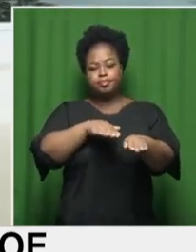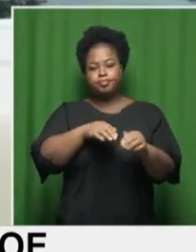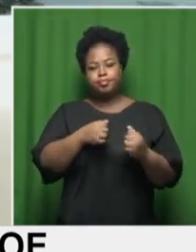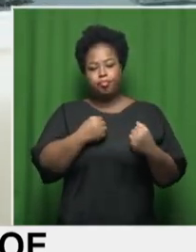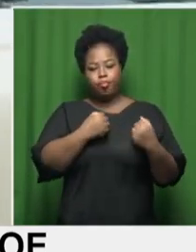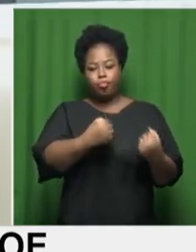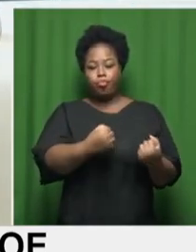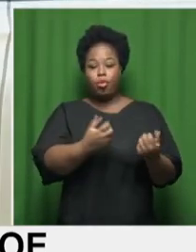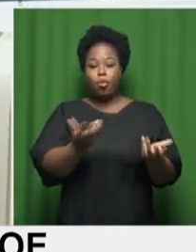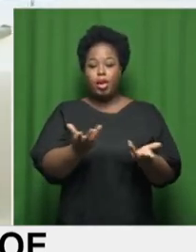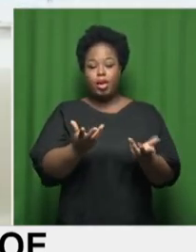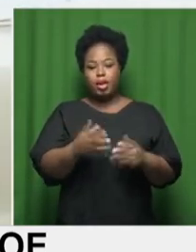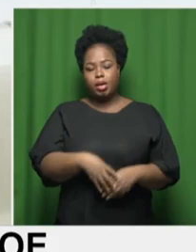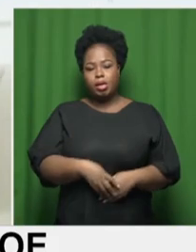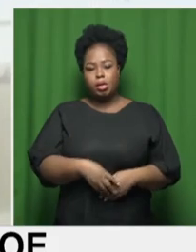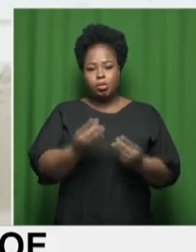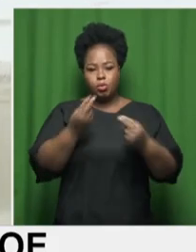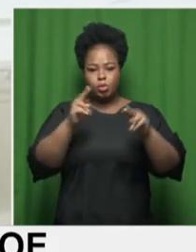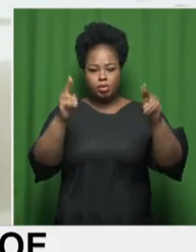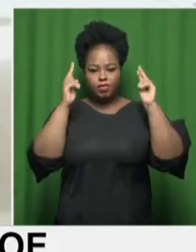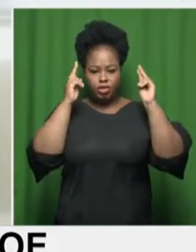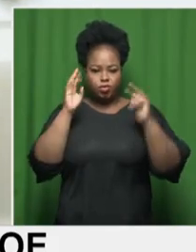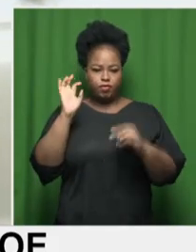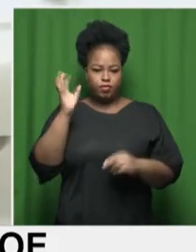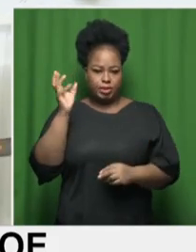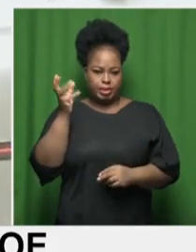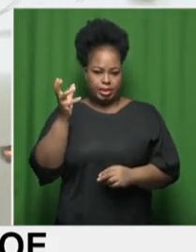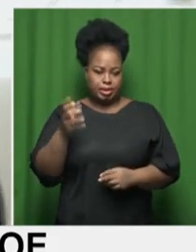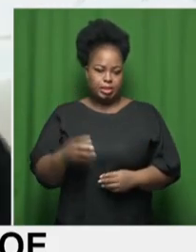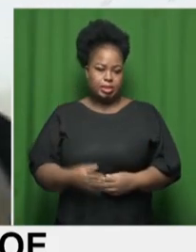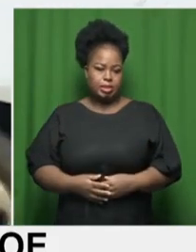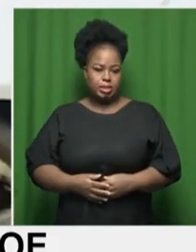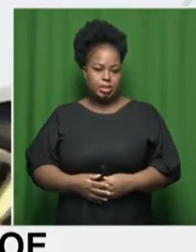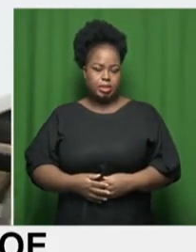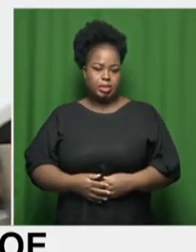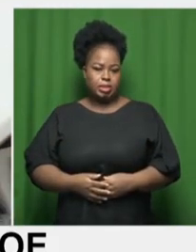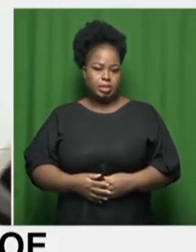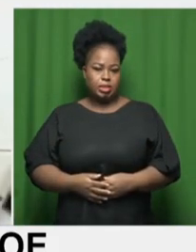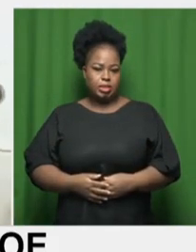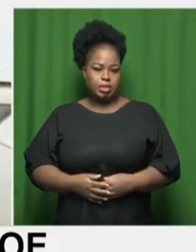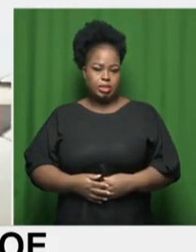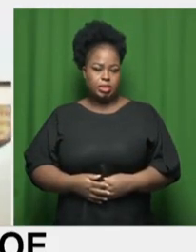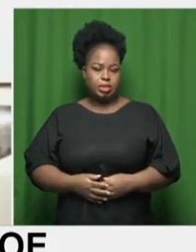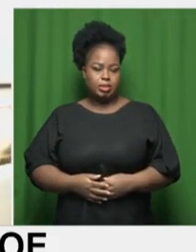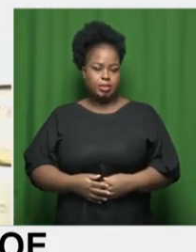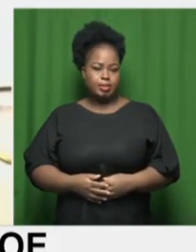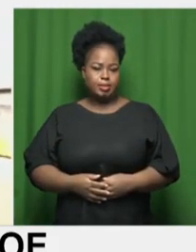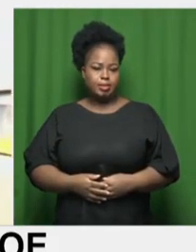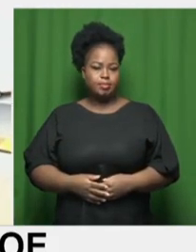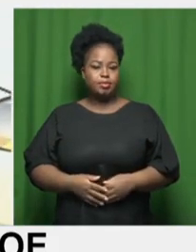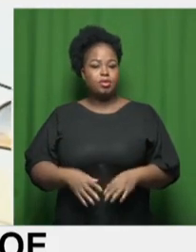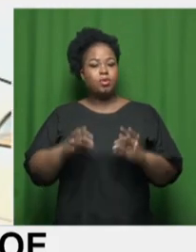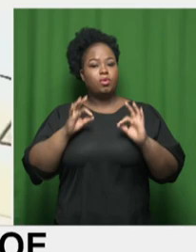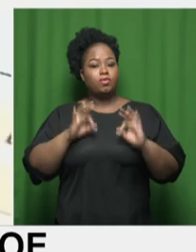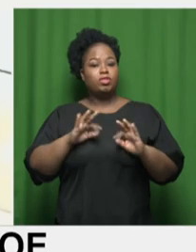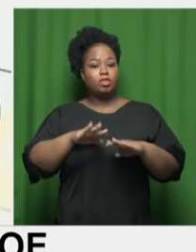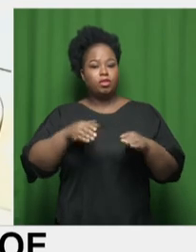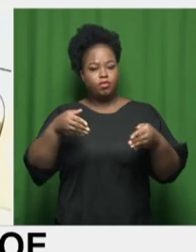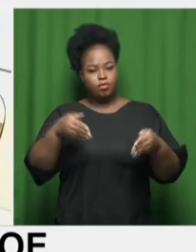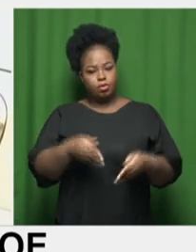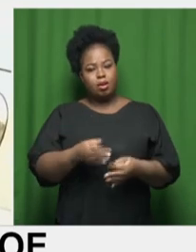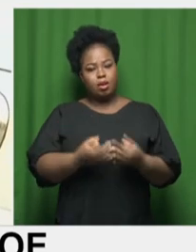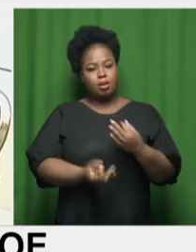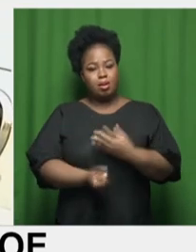the University of the Free State, where we are expecting the official funeral to